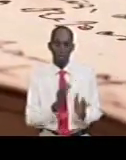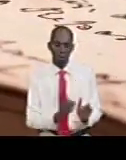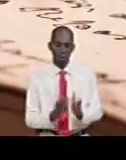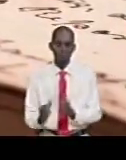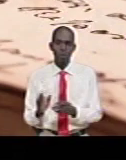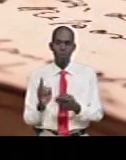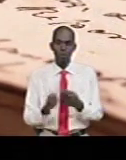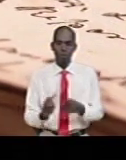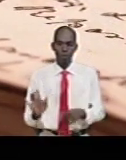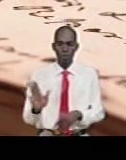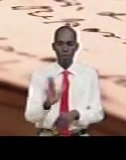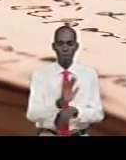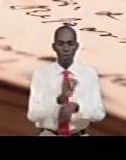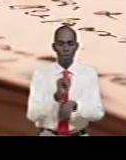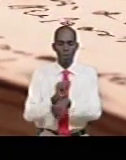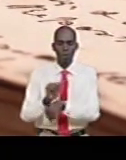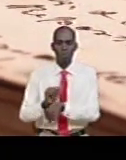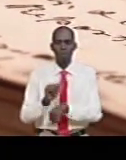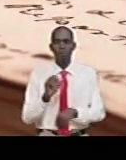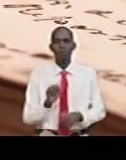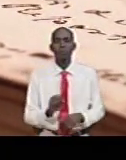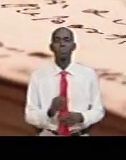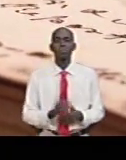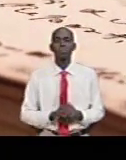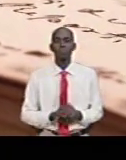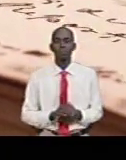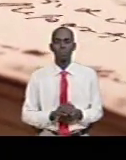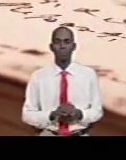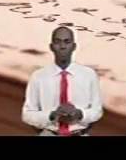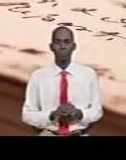according to their works.